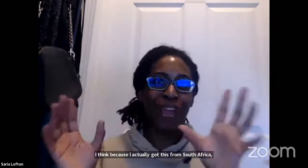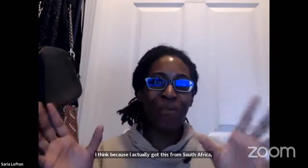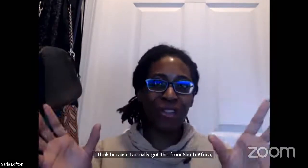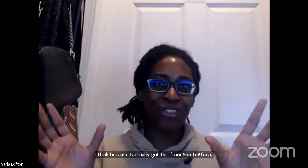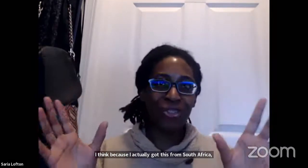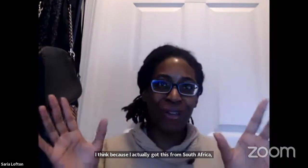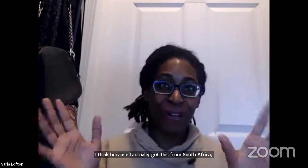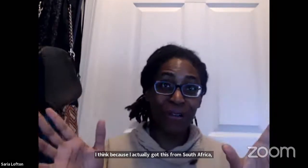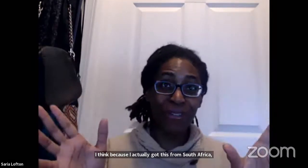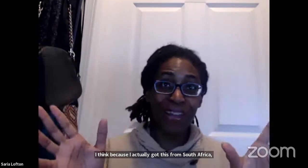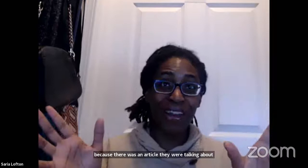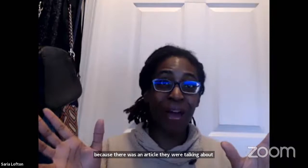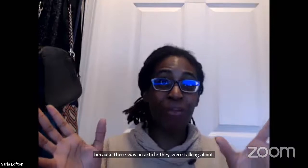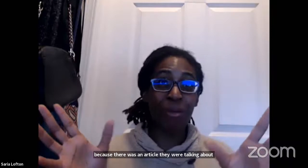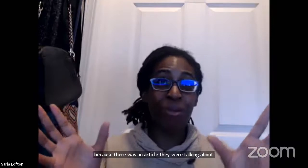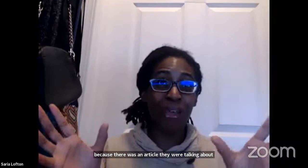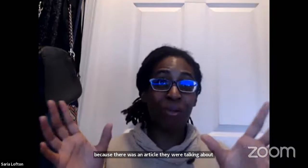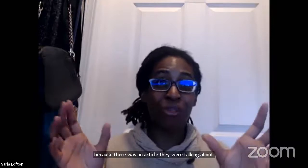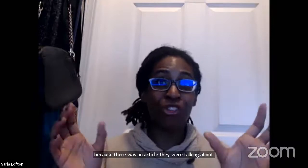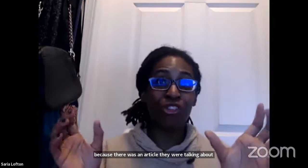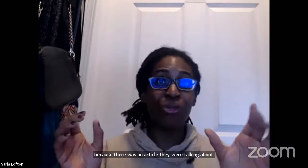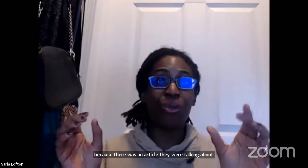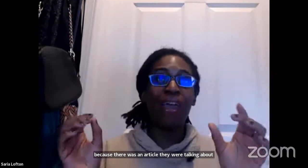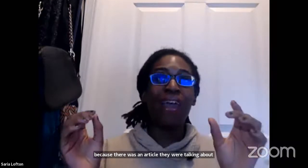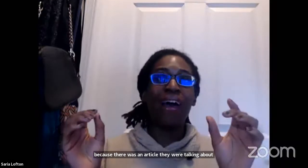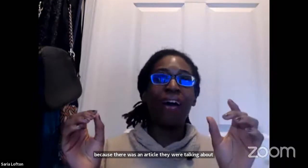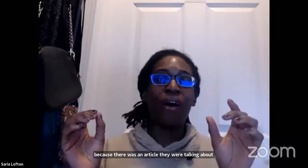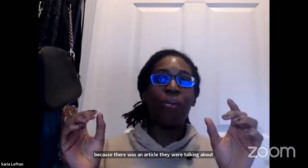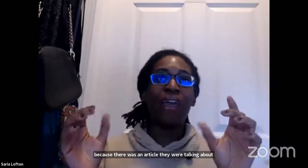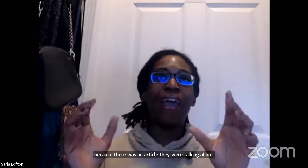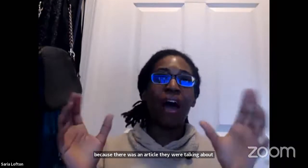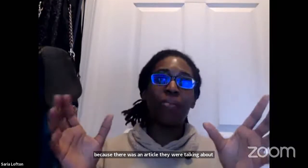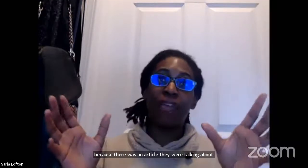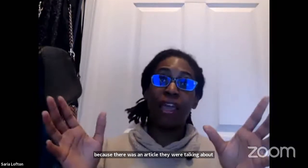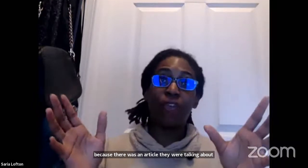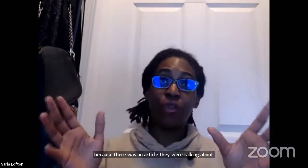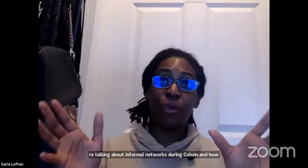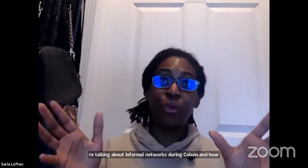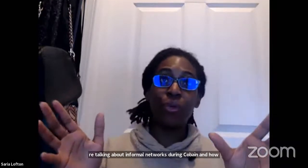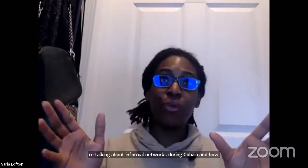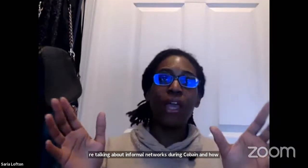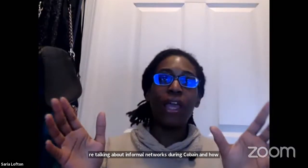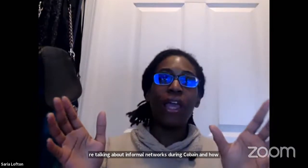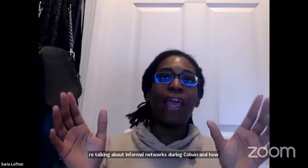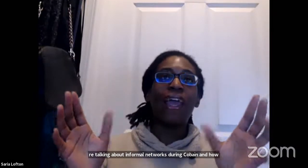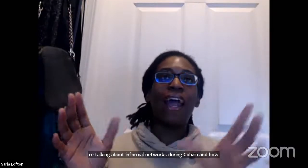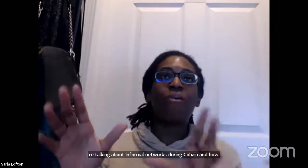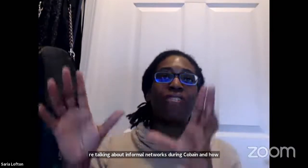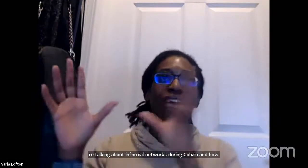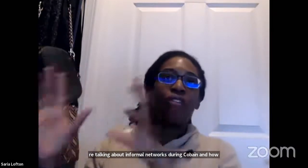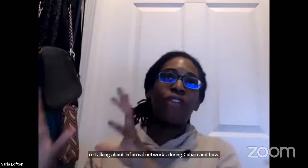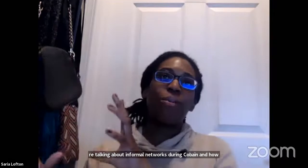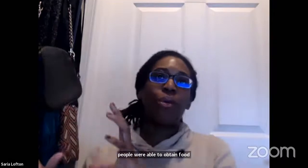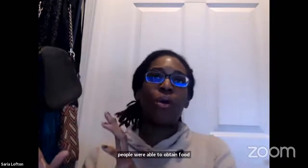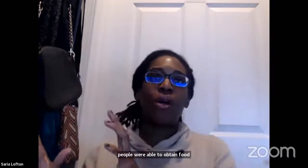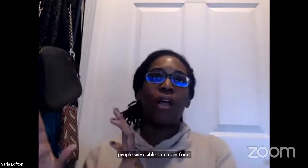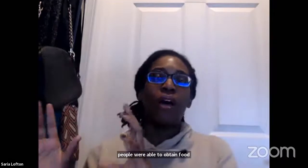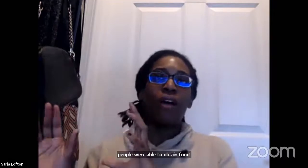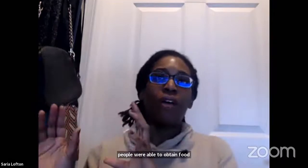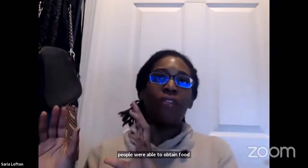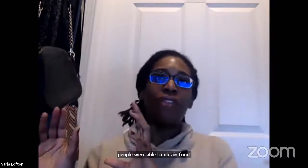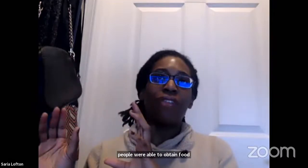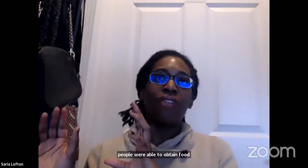informal networks during COVID and how people were able to obtain food. And I was thinking a bit